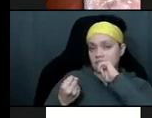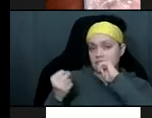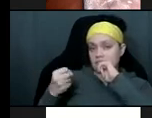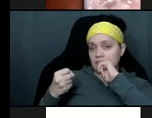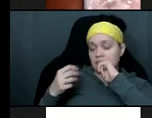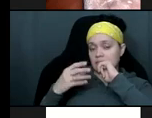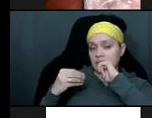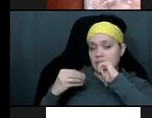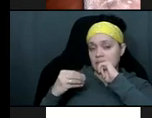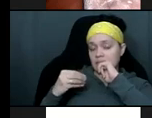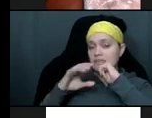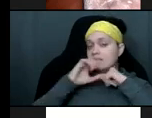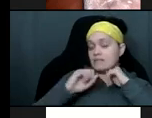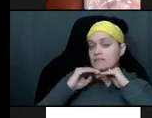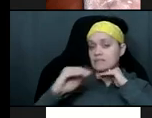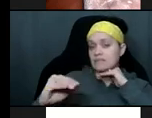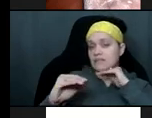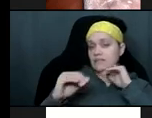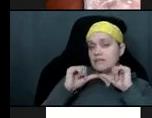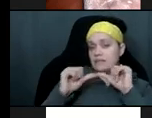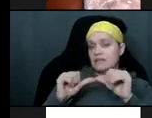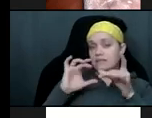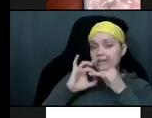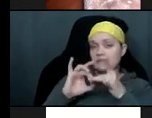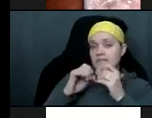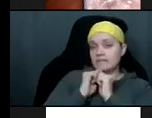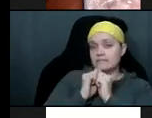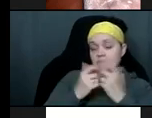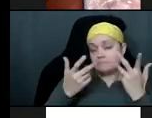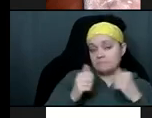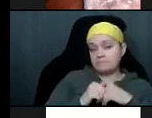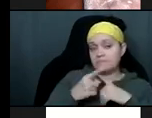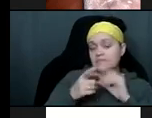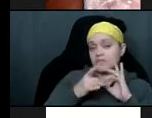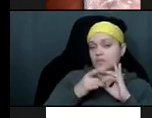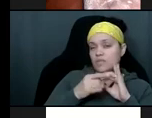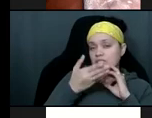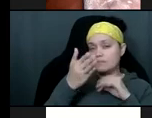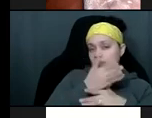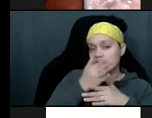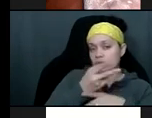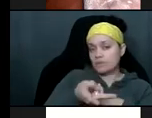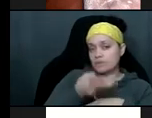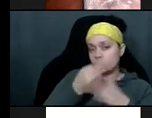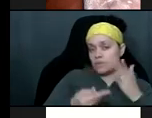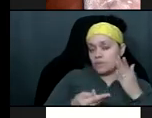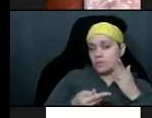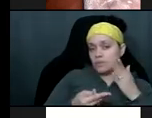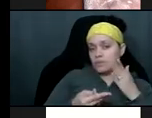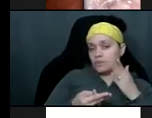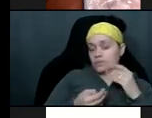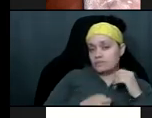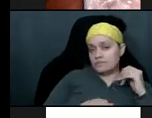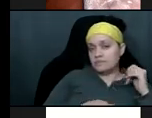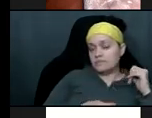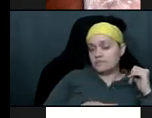and its ancient and stable landscape are linked together. There's a relationship, a cause with those